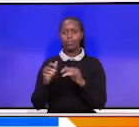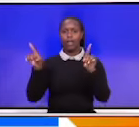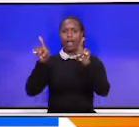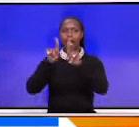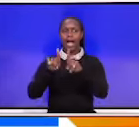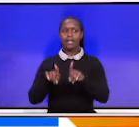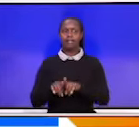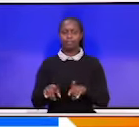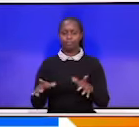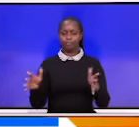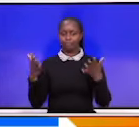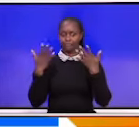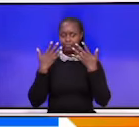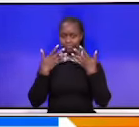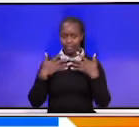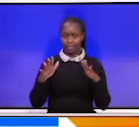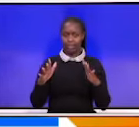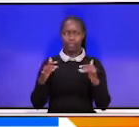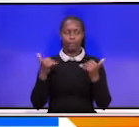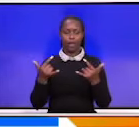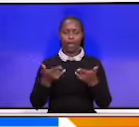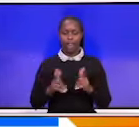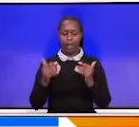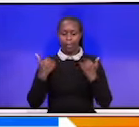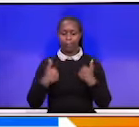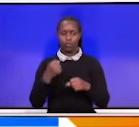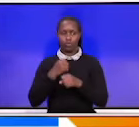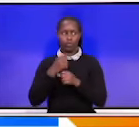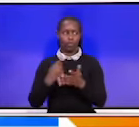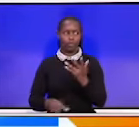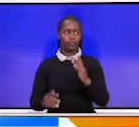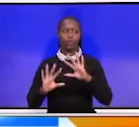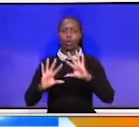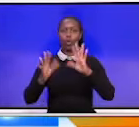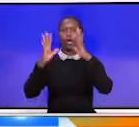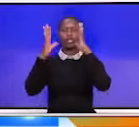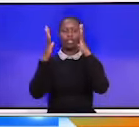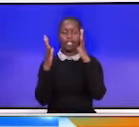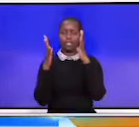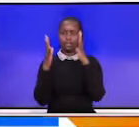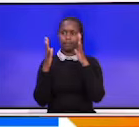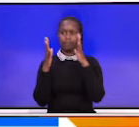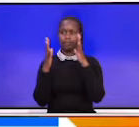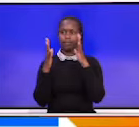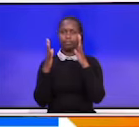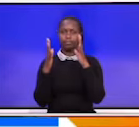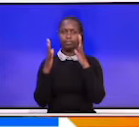conclude my remarks, allow me to congratulate